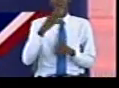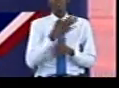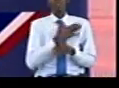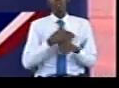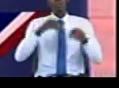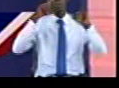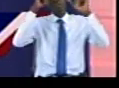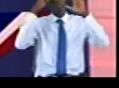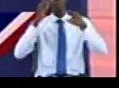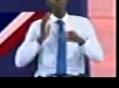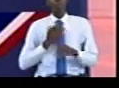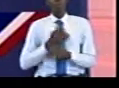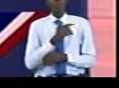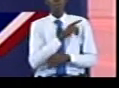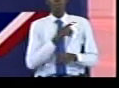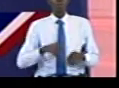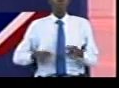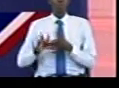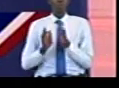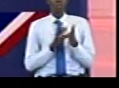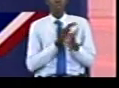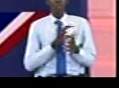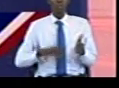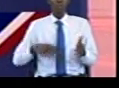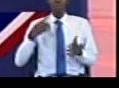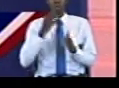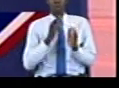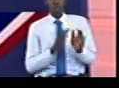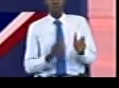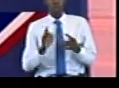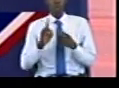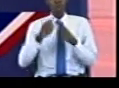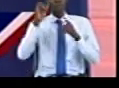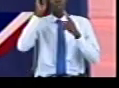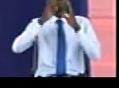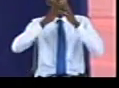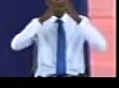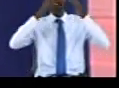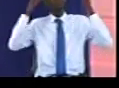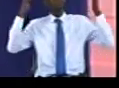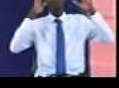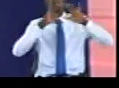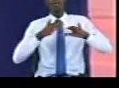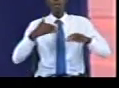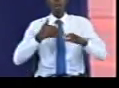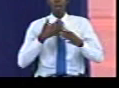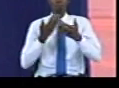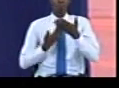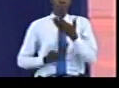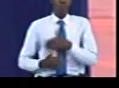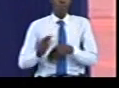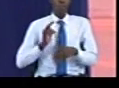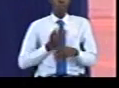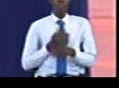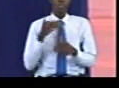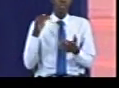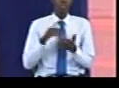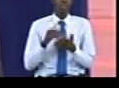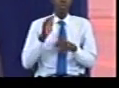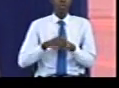Jesus Christ, which according to his abundant mercy has begotten us again unto a lively hope by